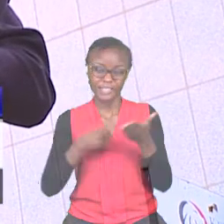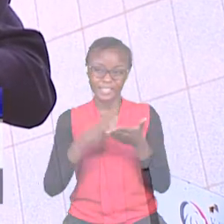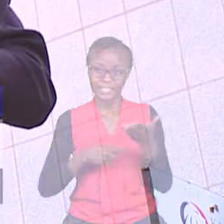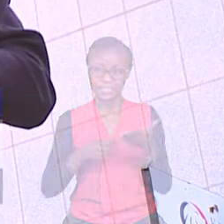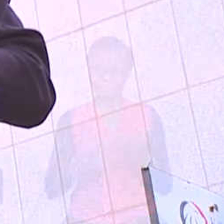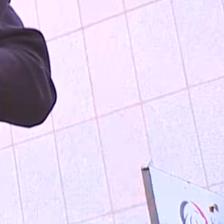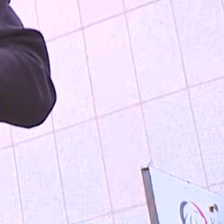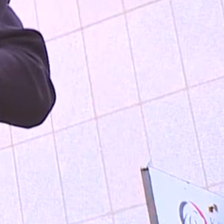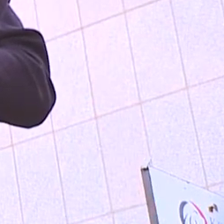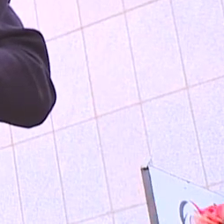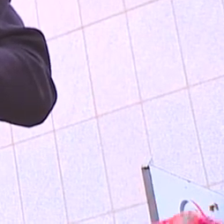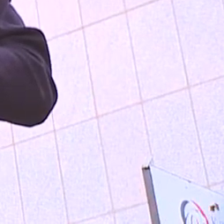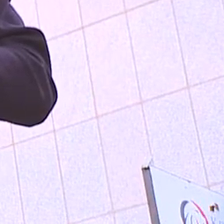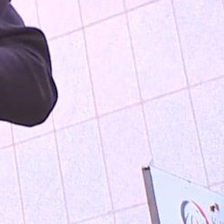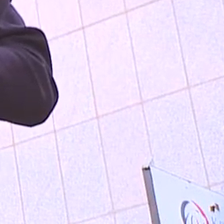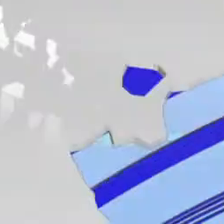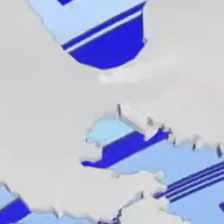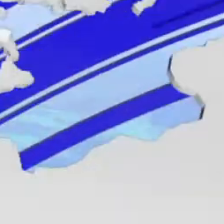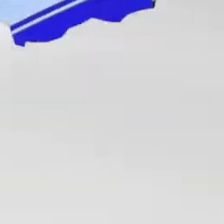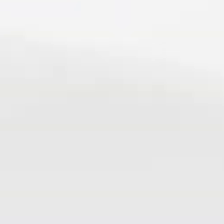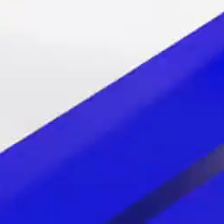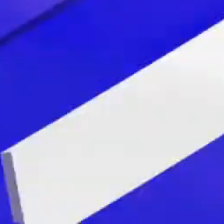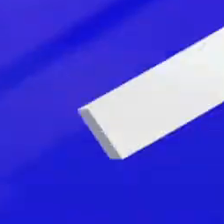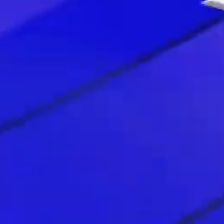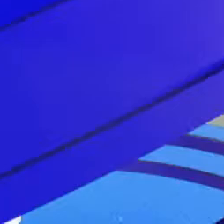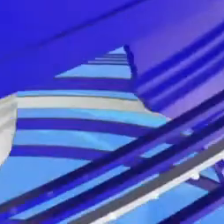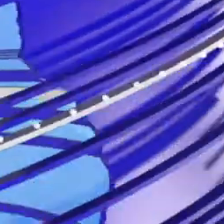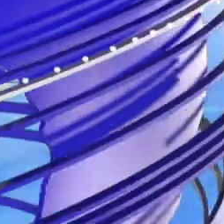Times Towers, Nairobi.